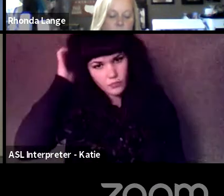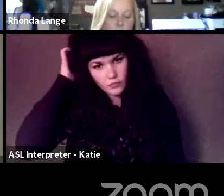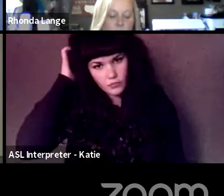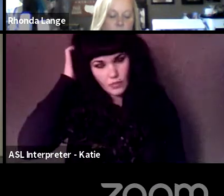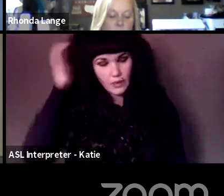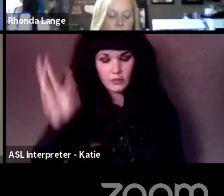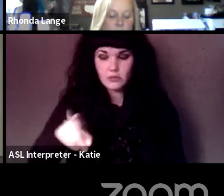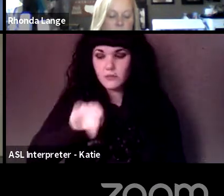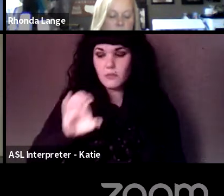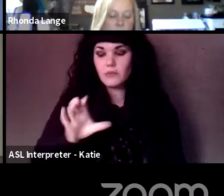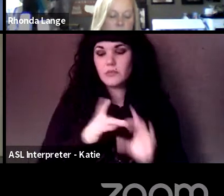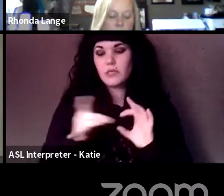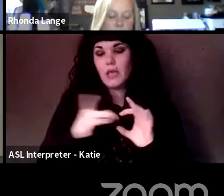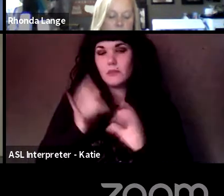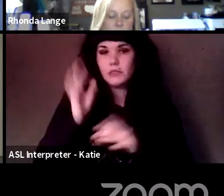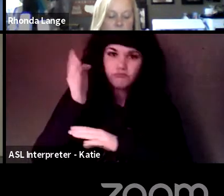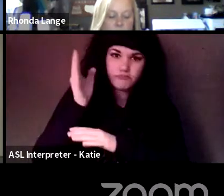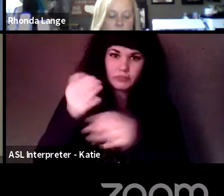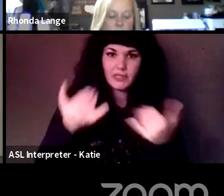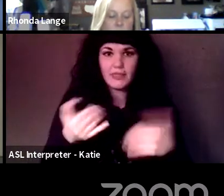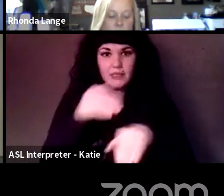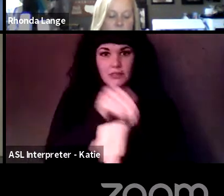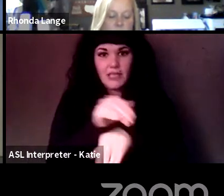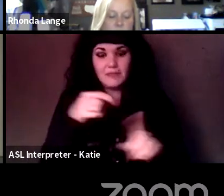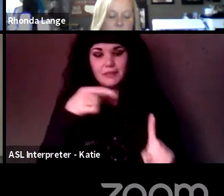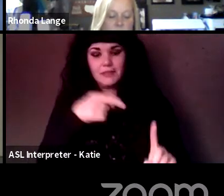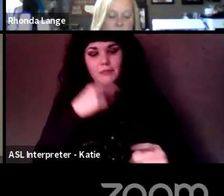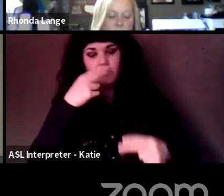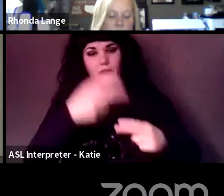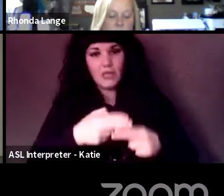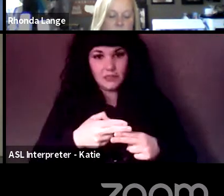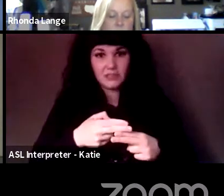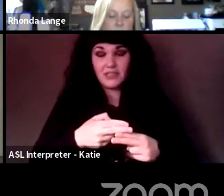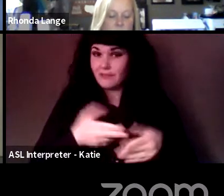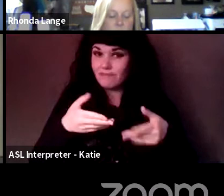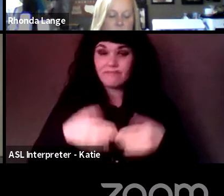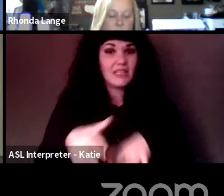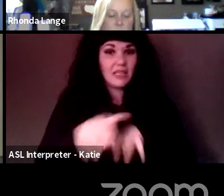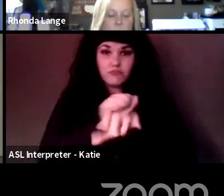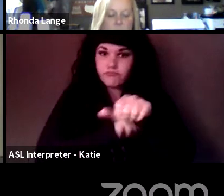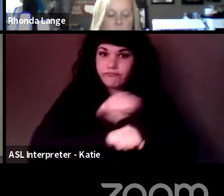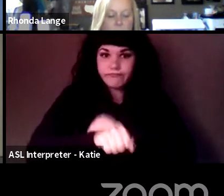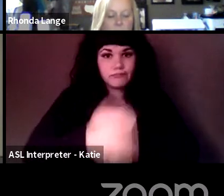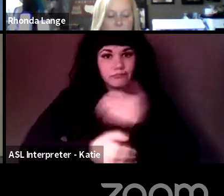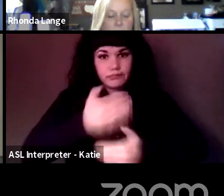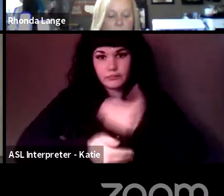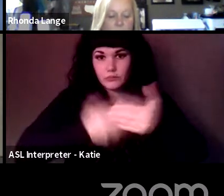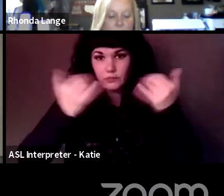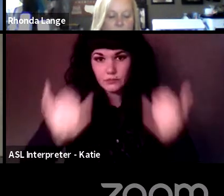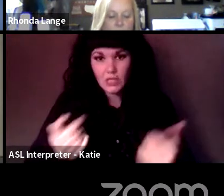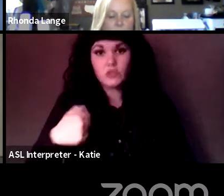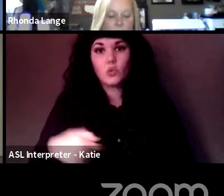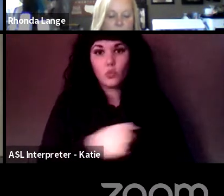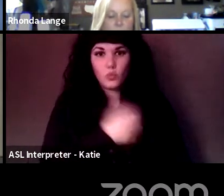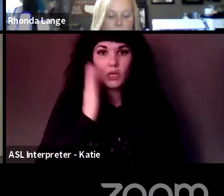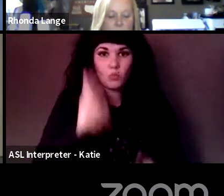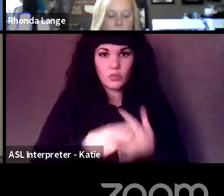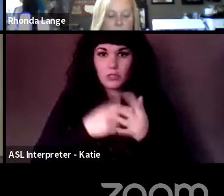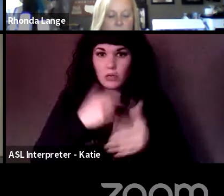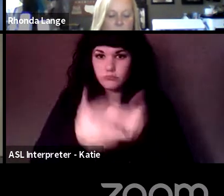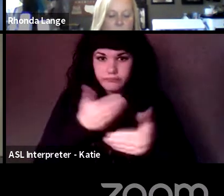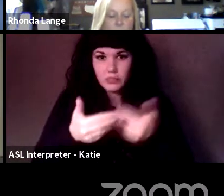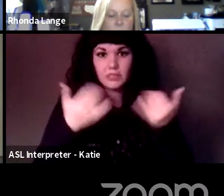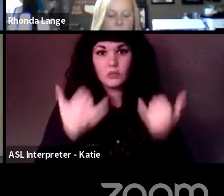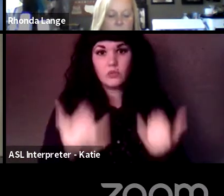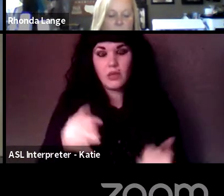public comment this evening said, let's get rolling here. So we're going to get rolling now that the public hearings are